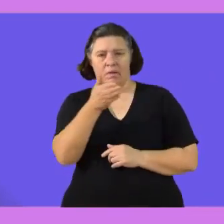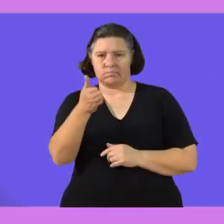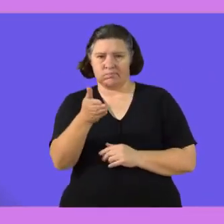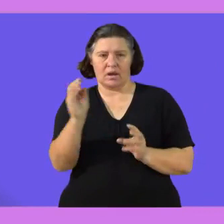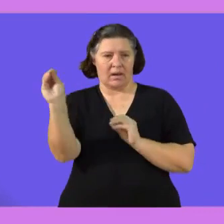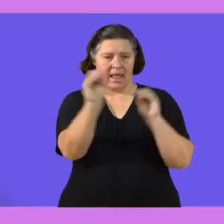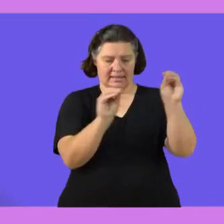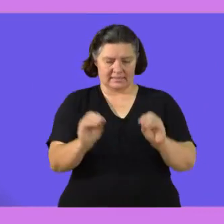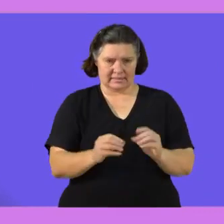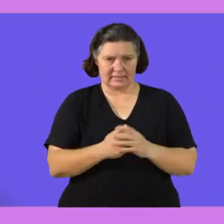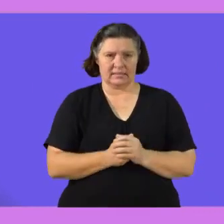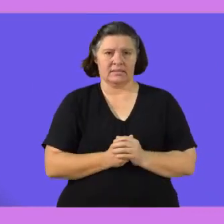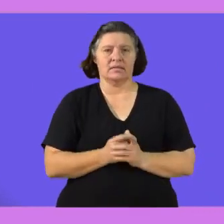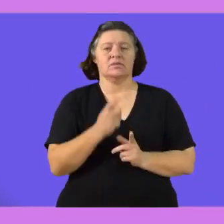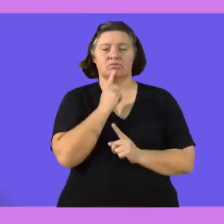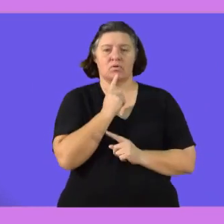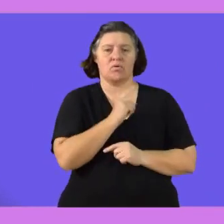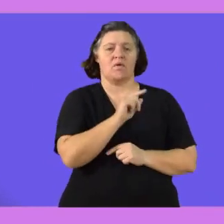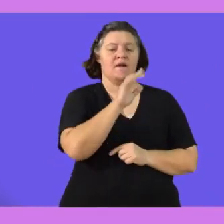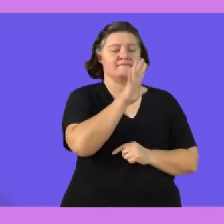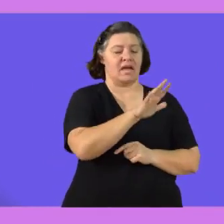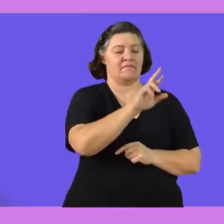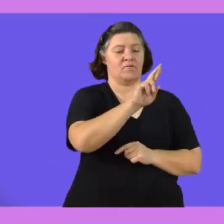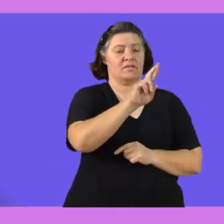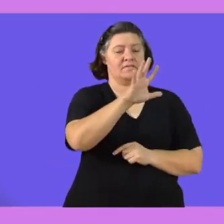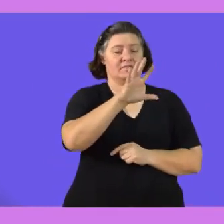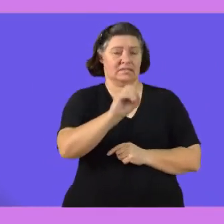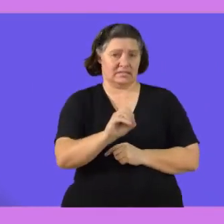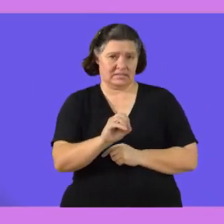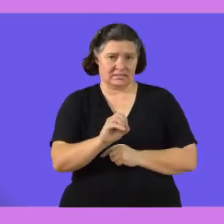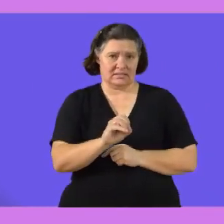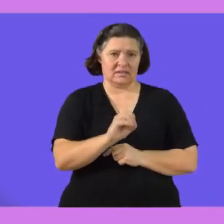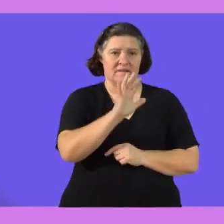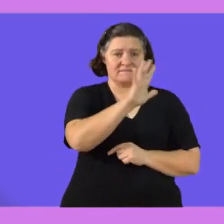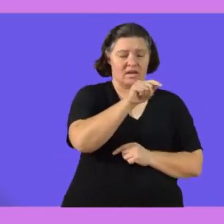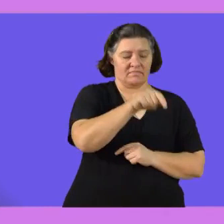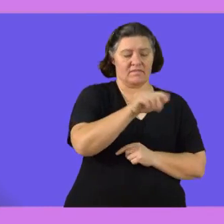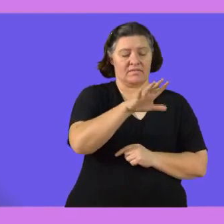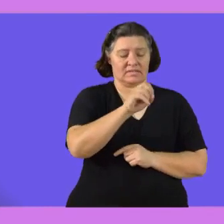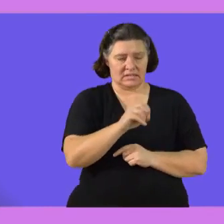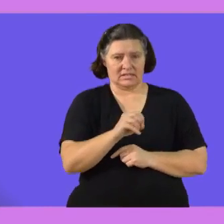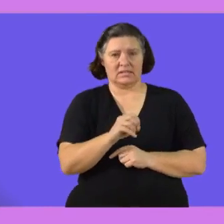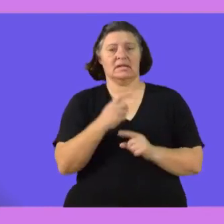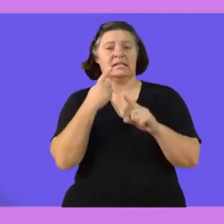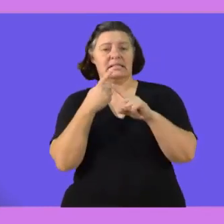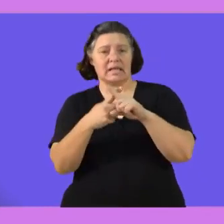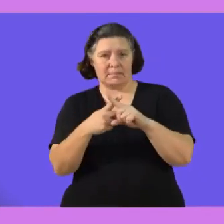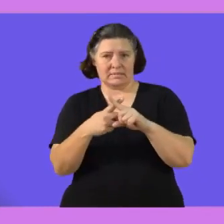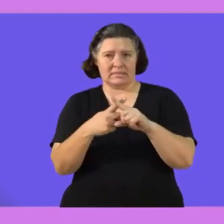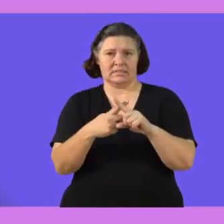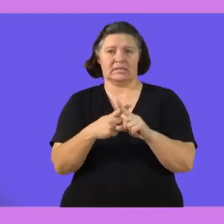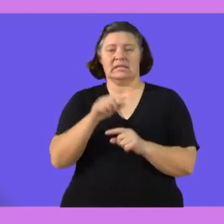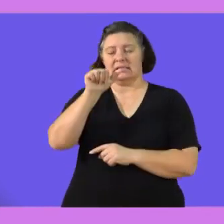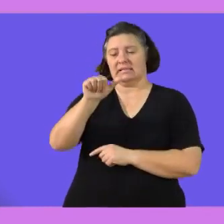let's substitute. So I'm going to say 5 rand 50 multiply, what does S represent? The